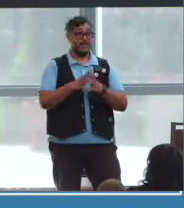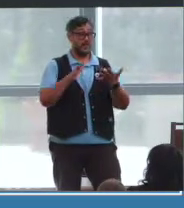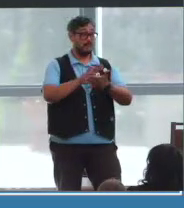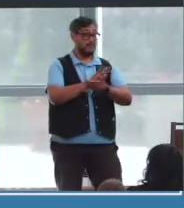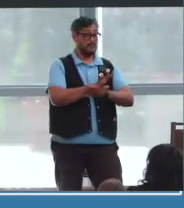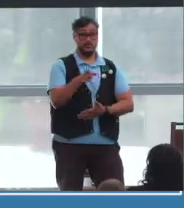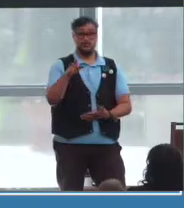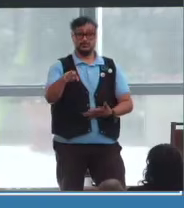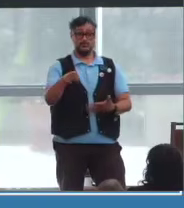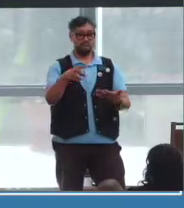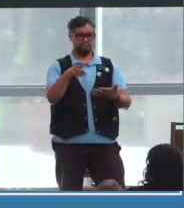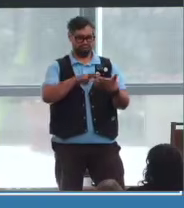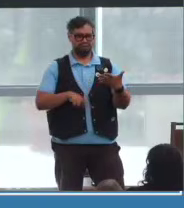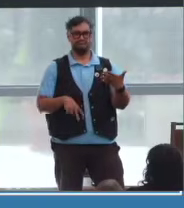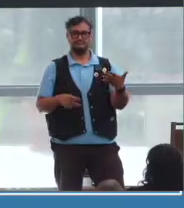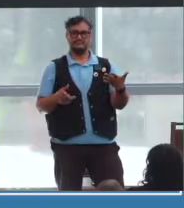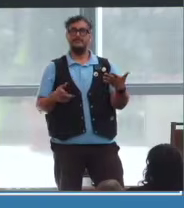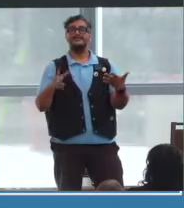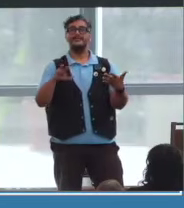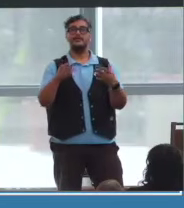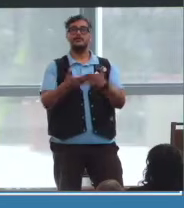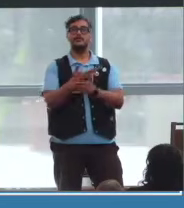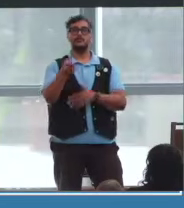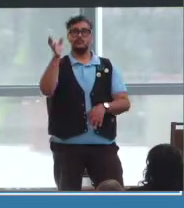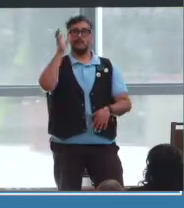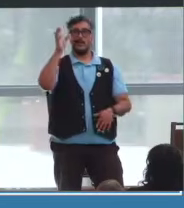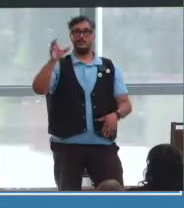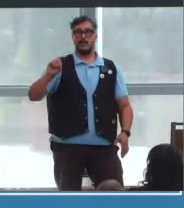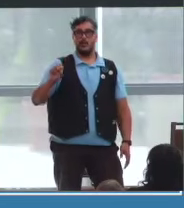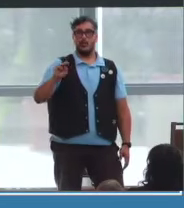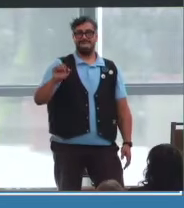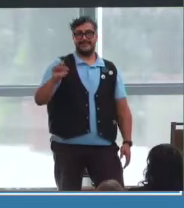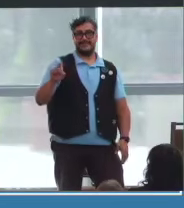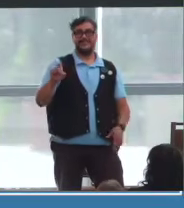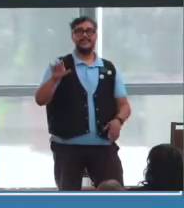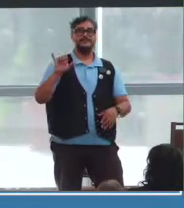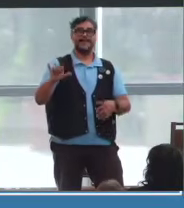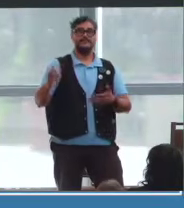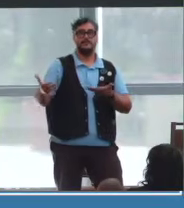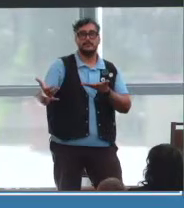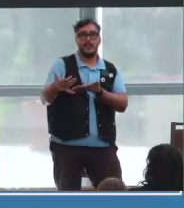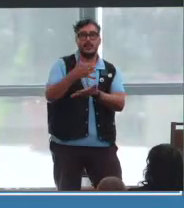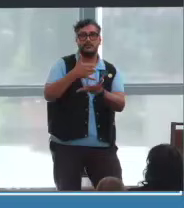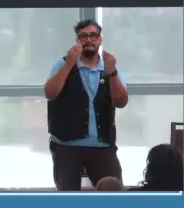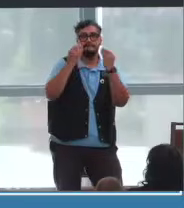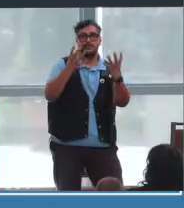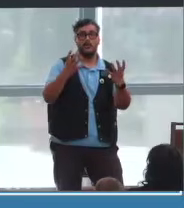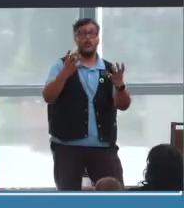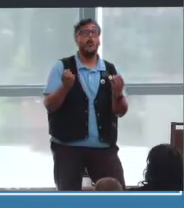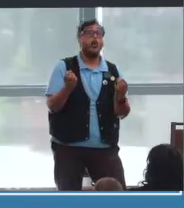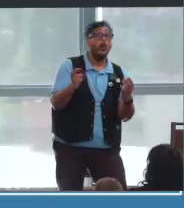dealt with a new concept called omics. Omics is the collective characterization and